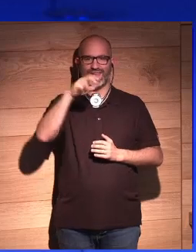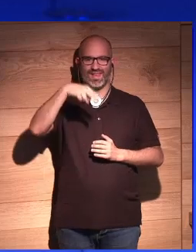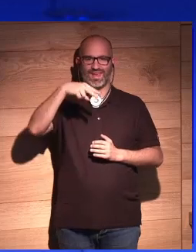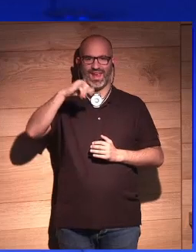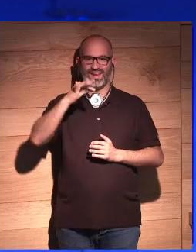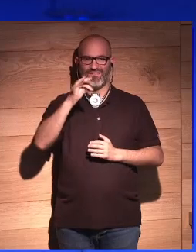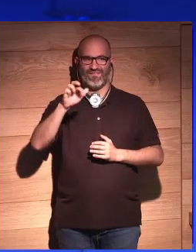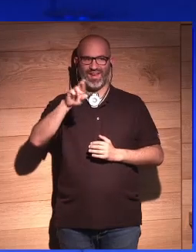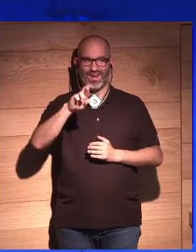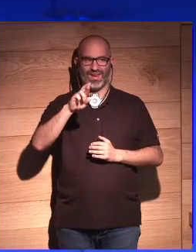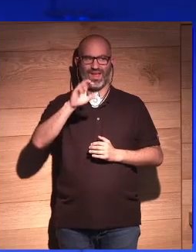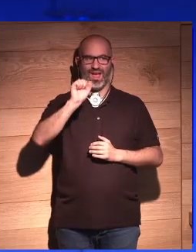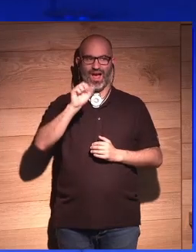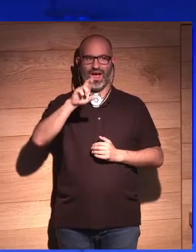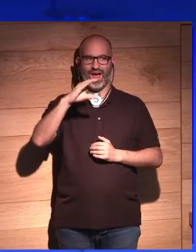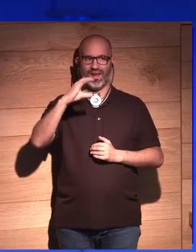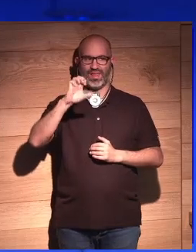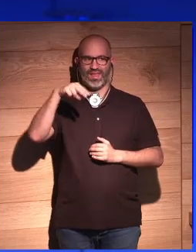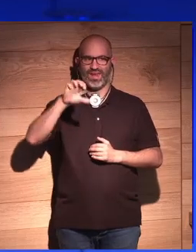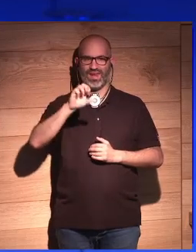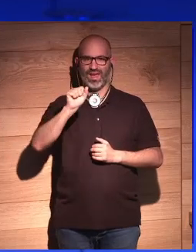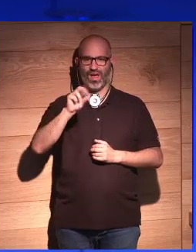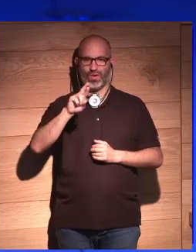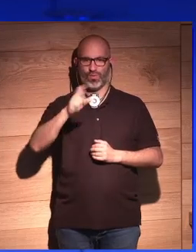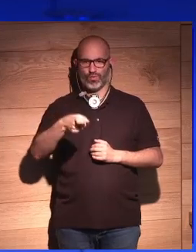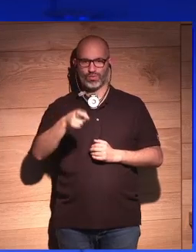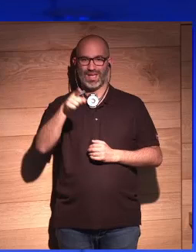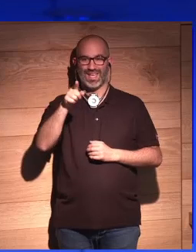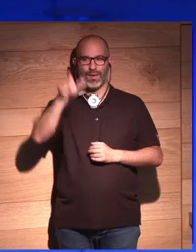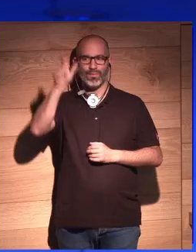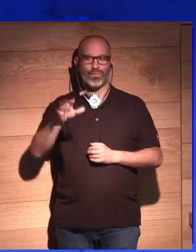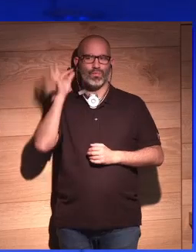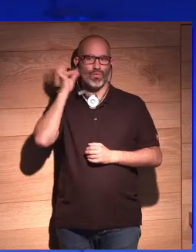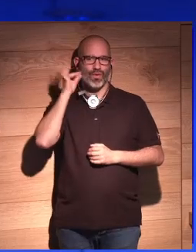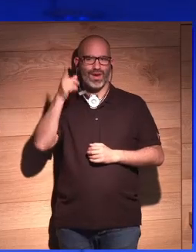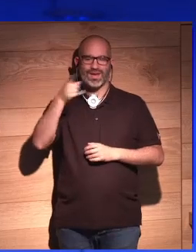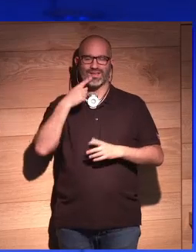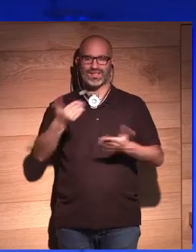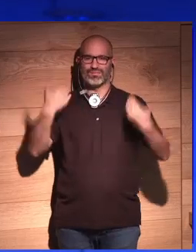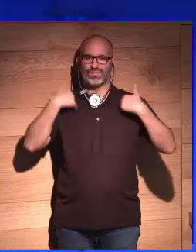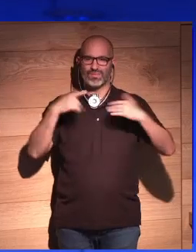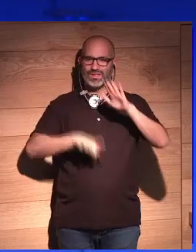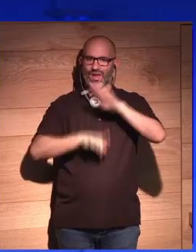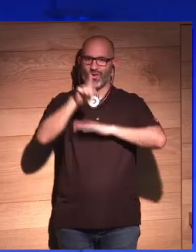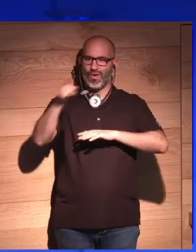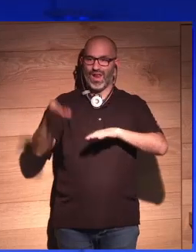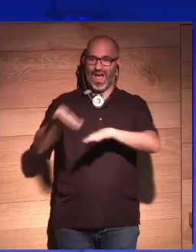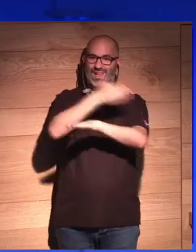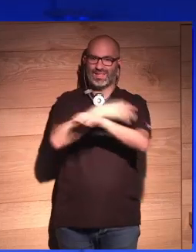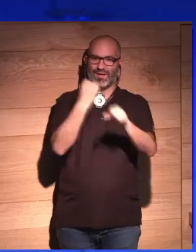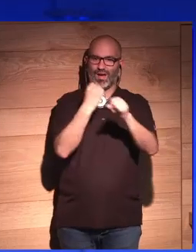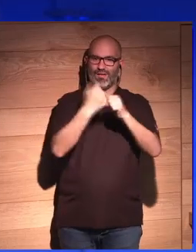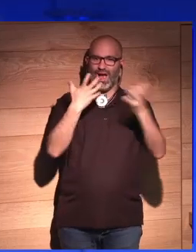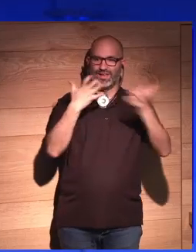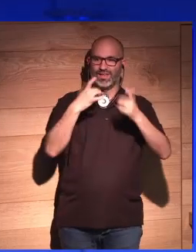she ran media and development, and she understood this like the back of her hand because she came from the art world, and she created a campaign around